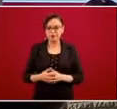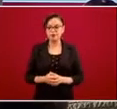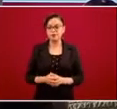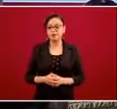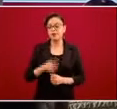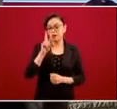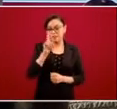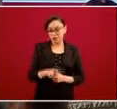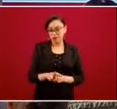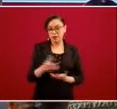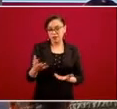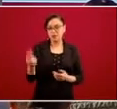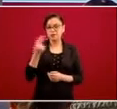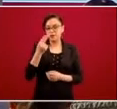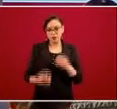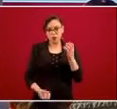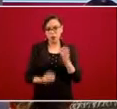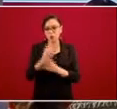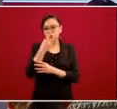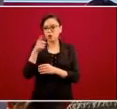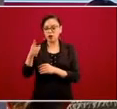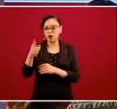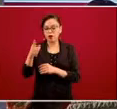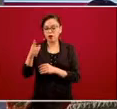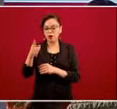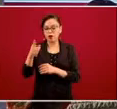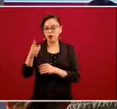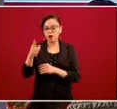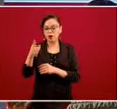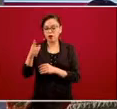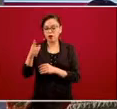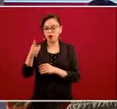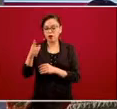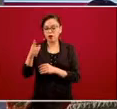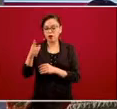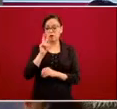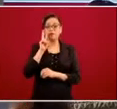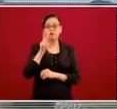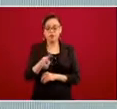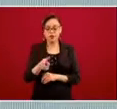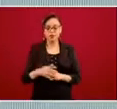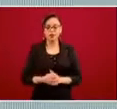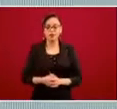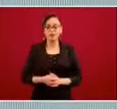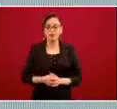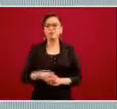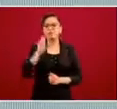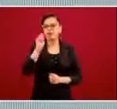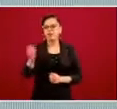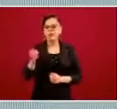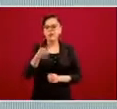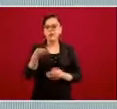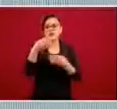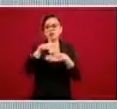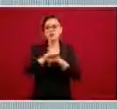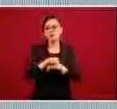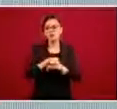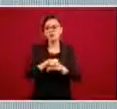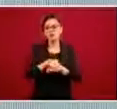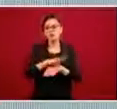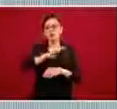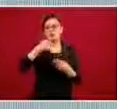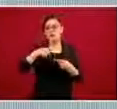discrepancy in the overall rates. So we want to present a new index, which is the